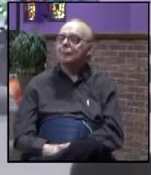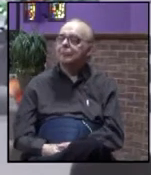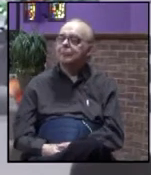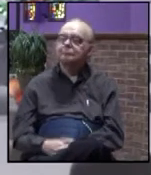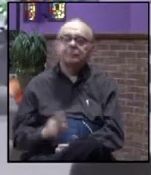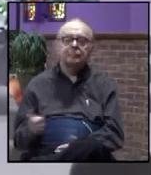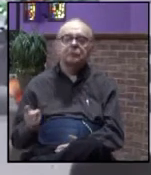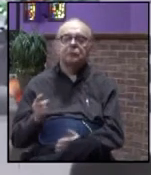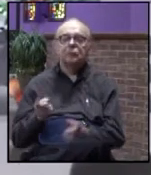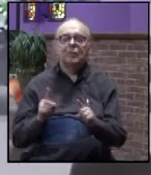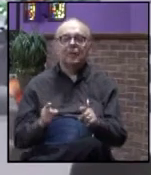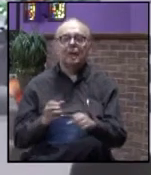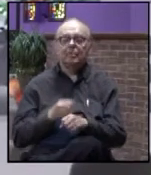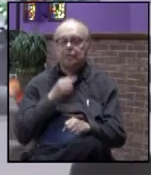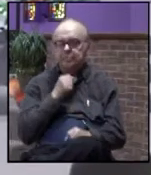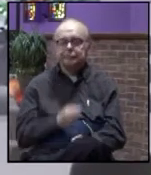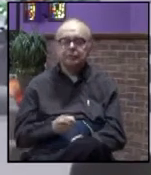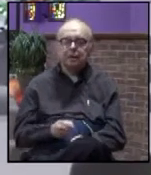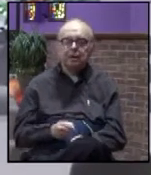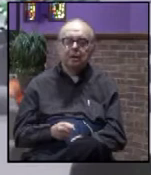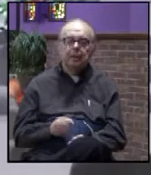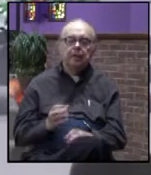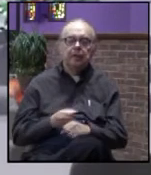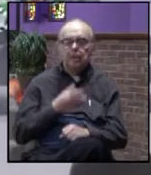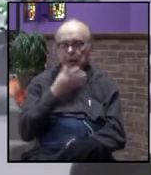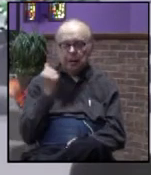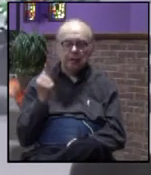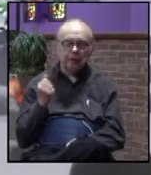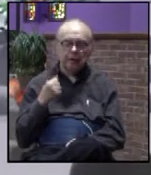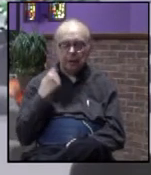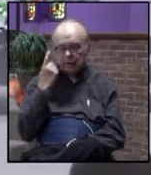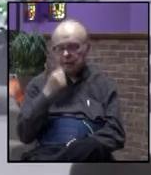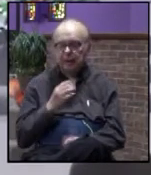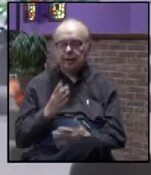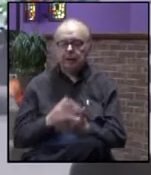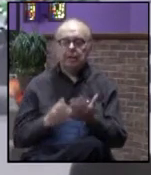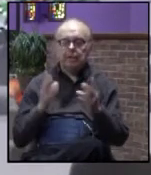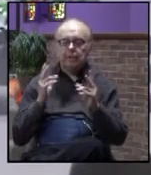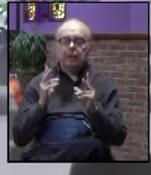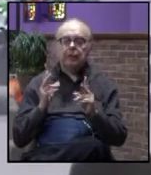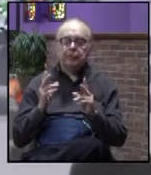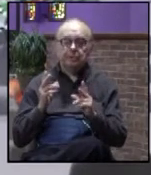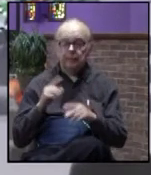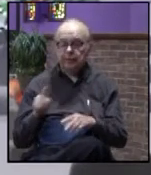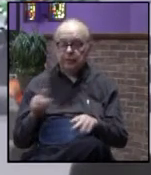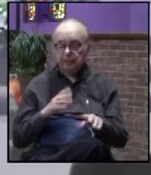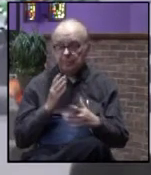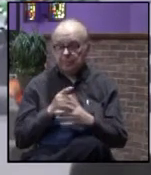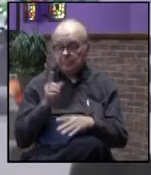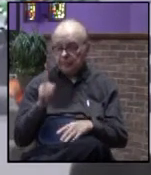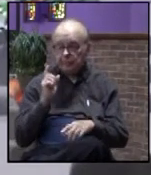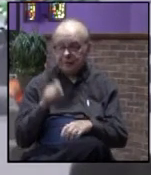They say that when you get older, you get better looking. Some of us do. Some of you all need some help.